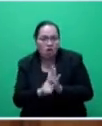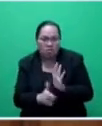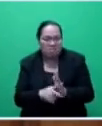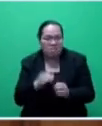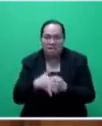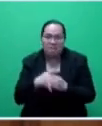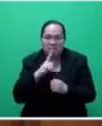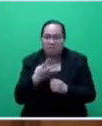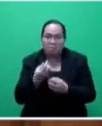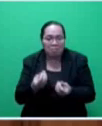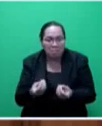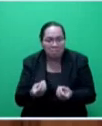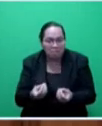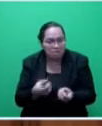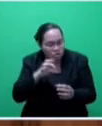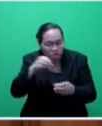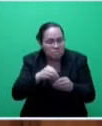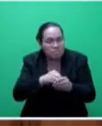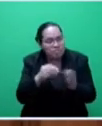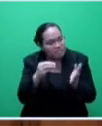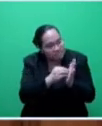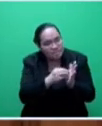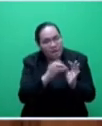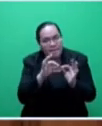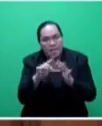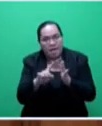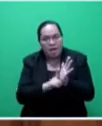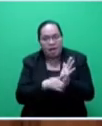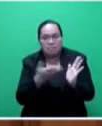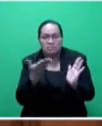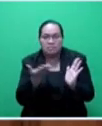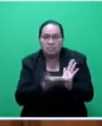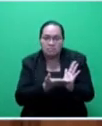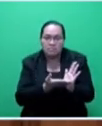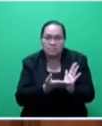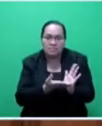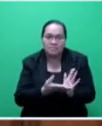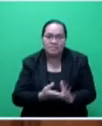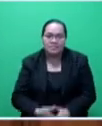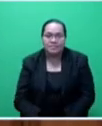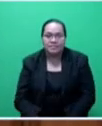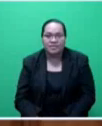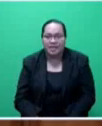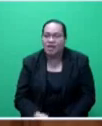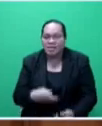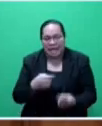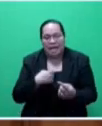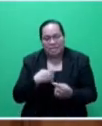It's not in the bill. So, Mr. Speaker, these are some serious concerns